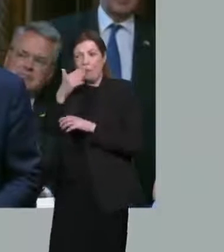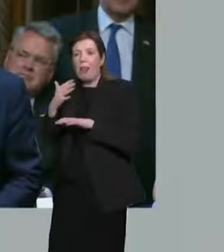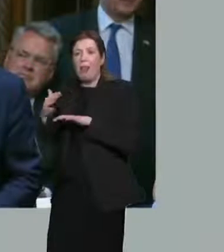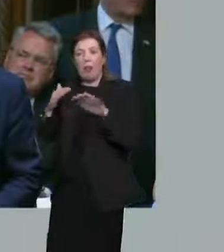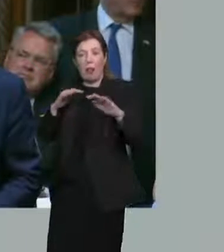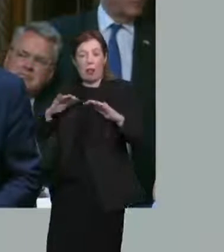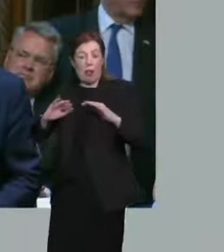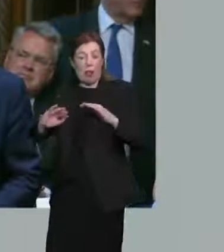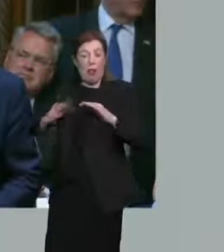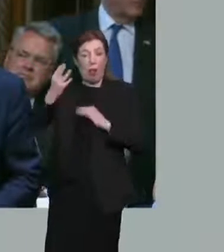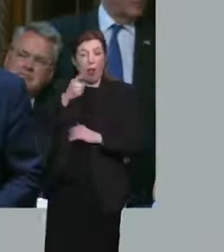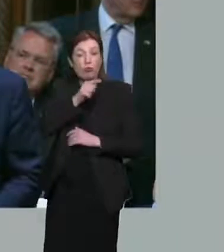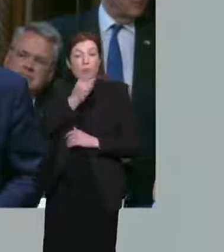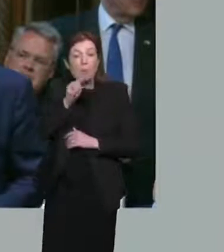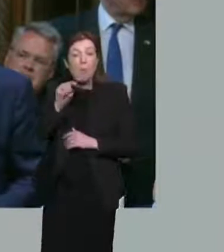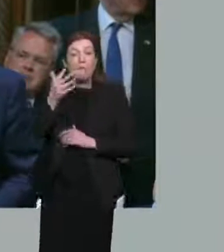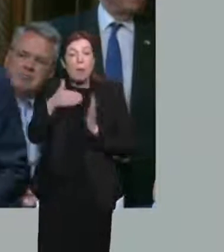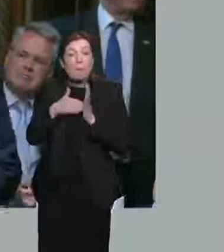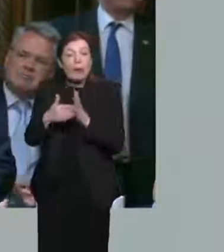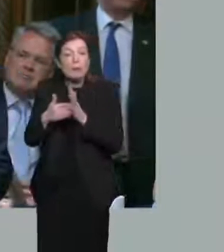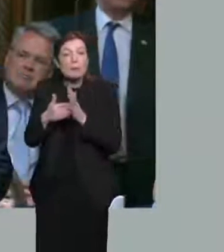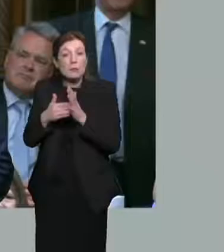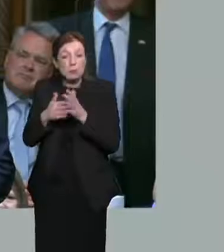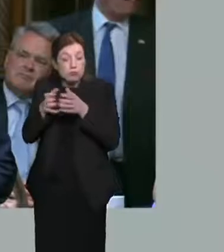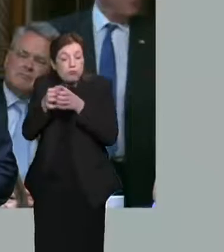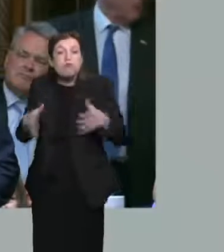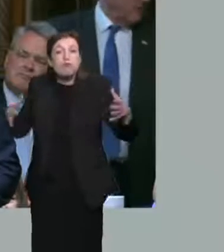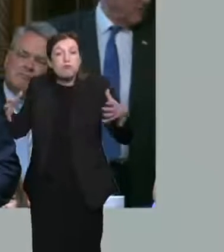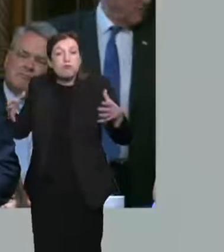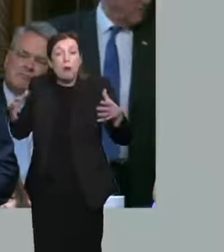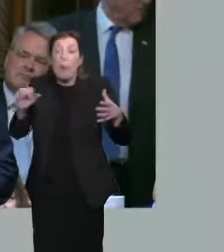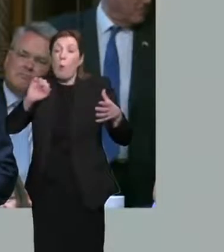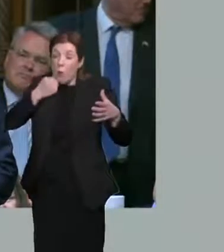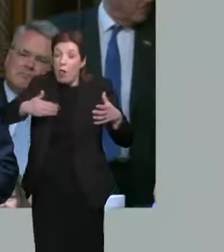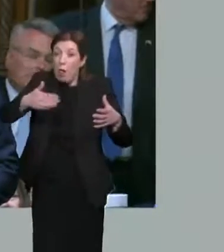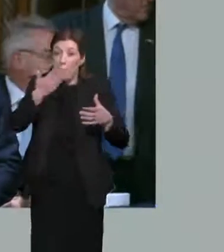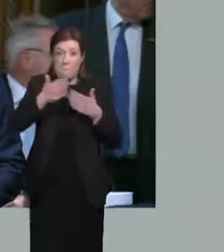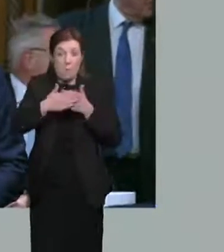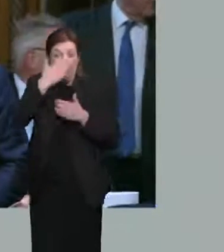doubled to 3.5 million and are expected to go even higher. So does the Prime